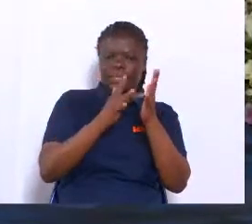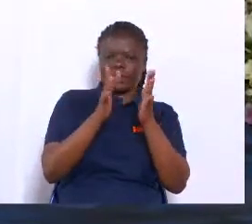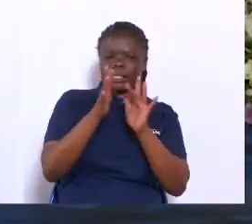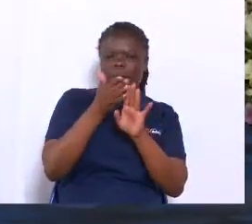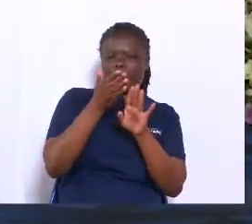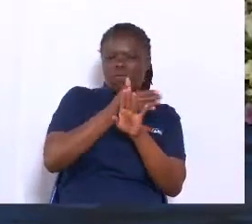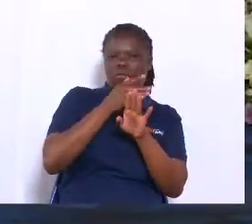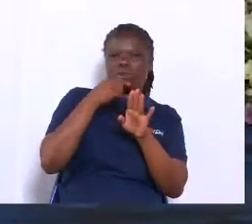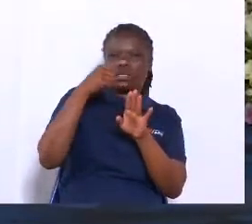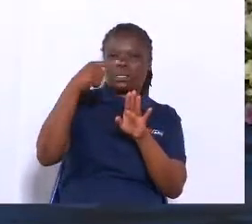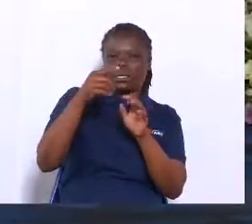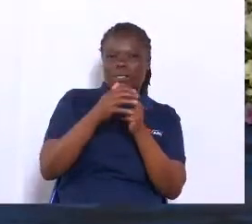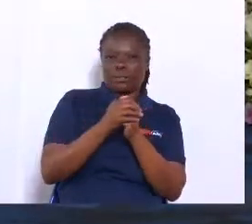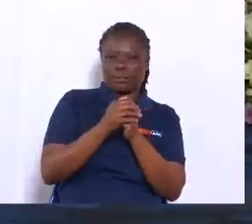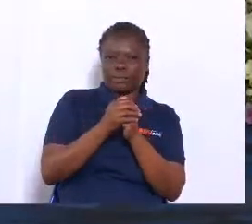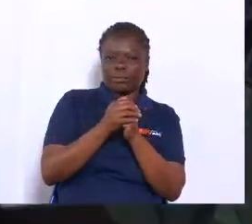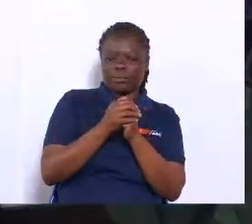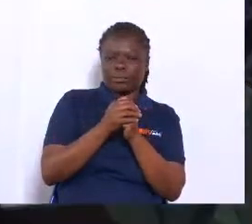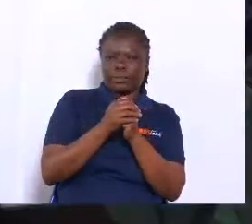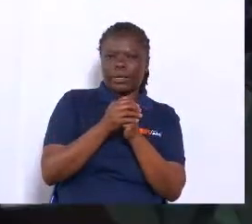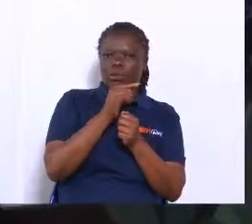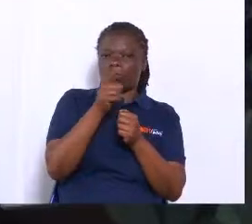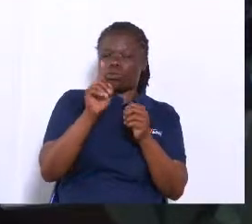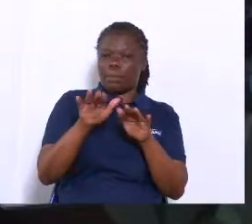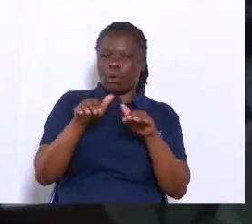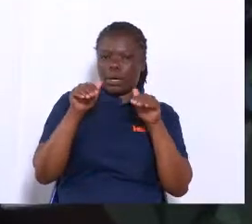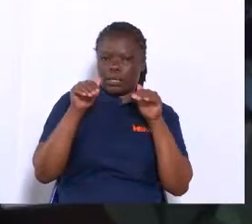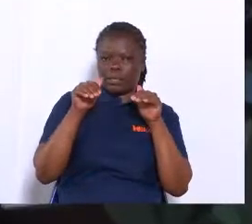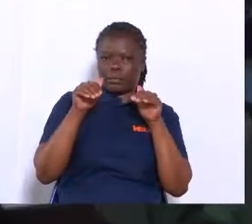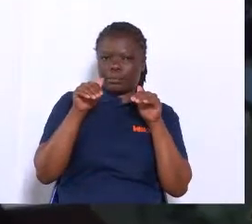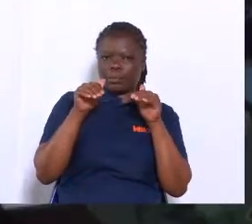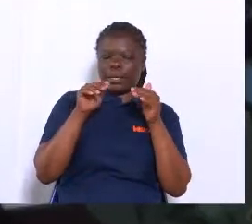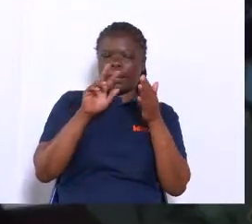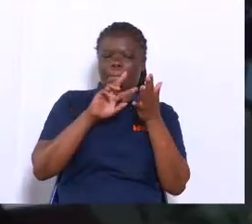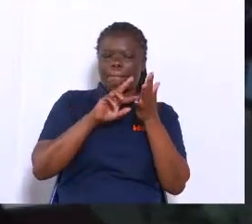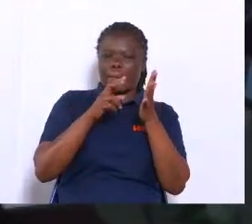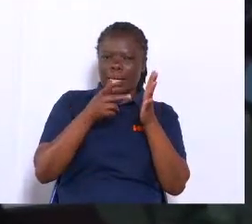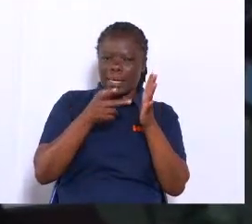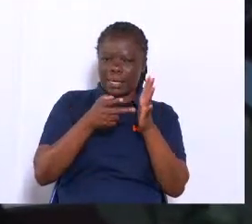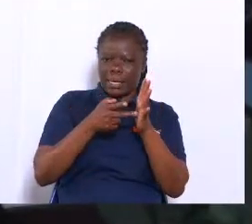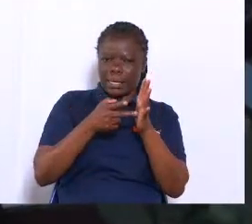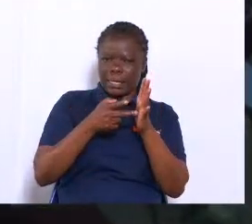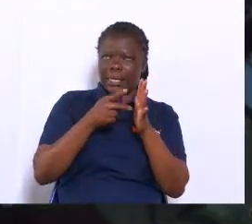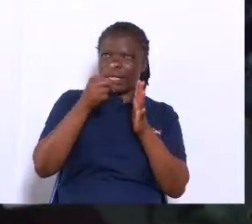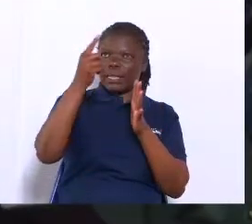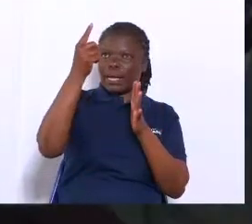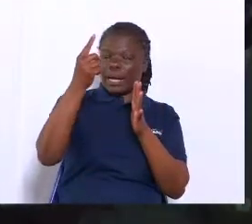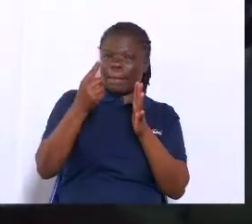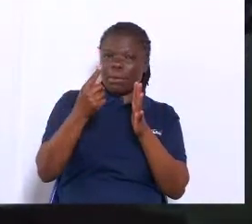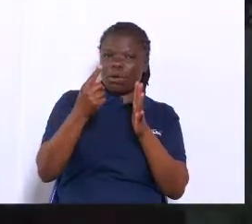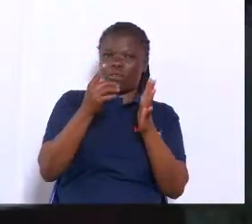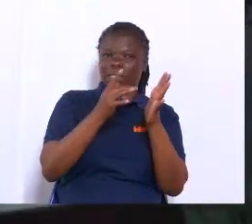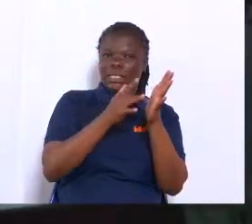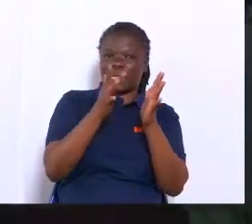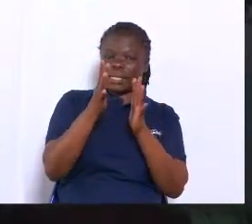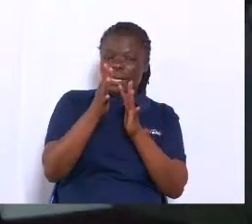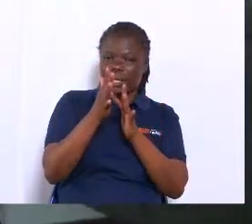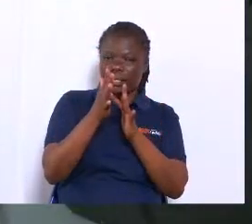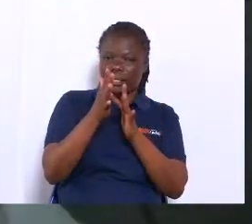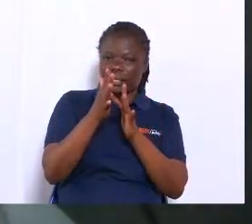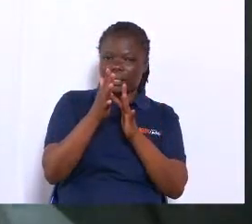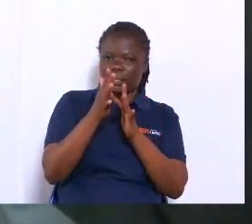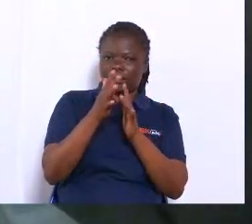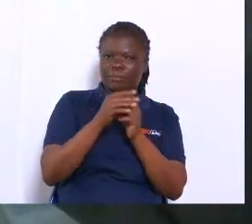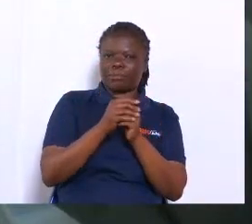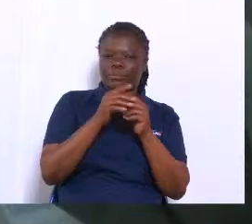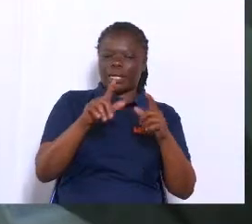ready. In other words, the admonition of Christ is this: live in